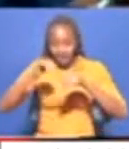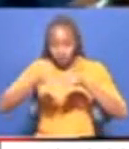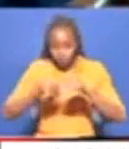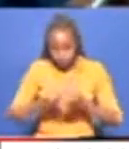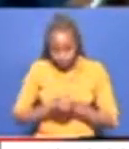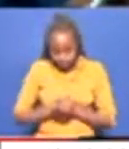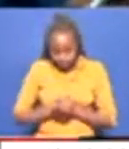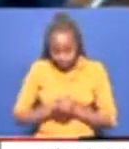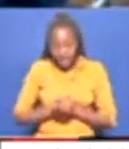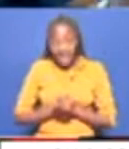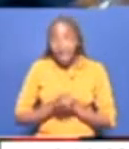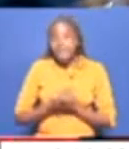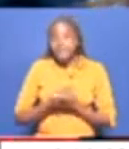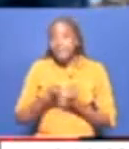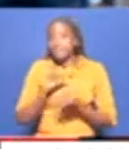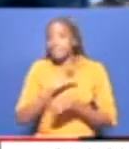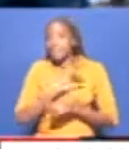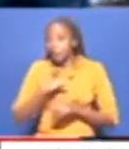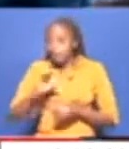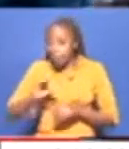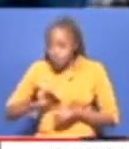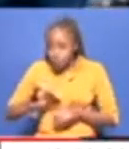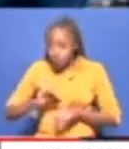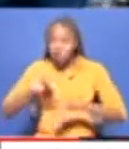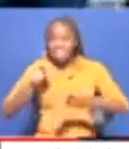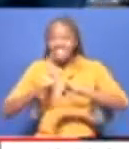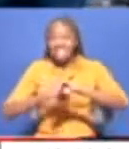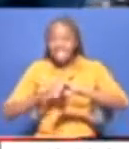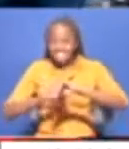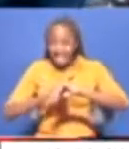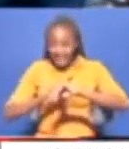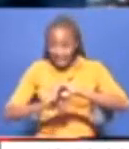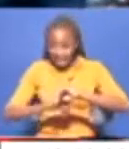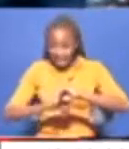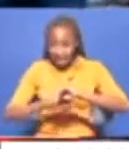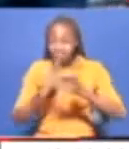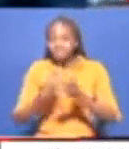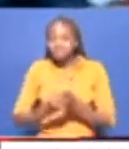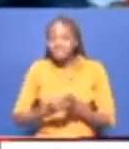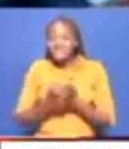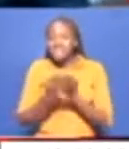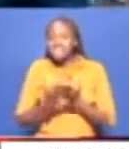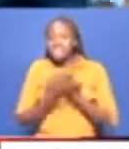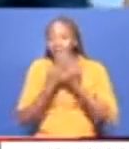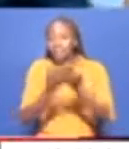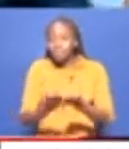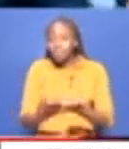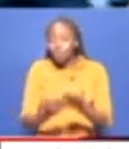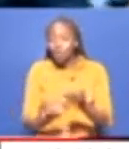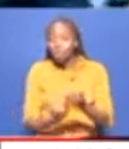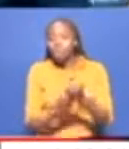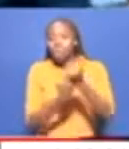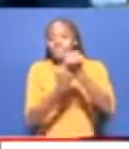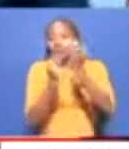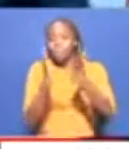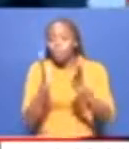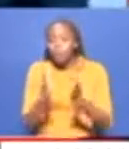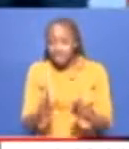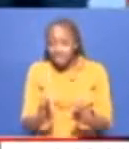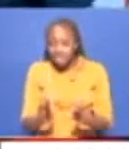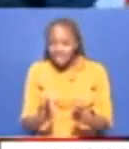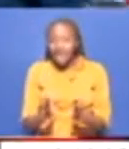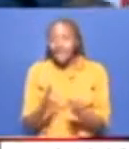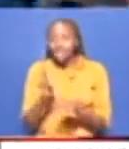The Commission gazetted timelines for submission of supporters, and this, I said, was done on